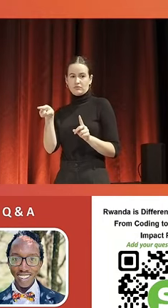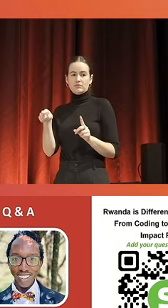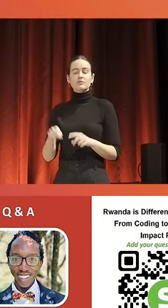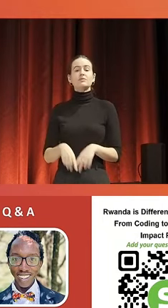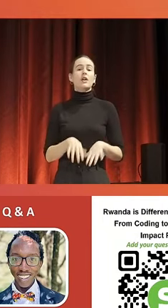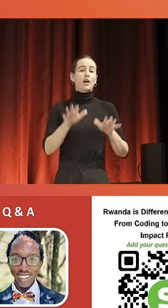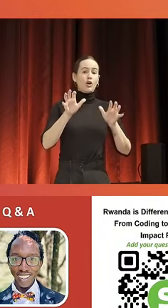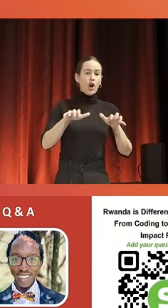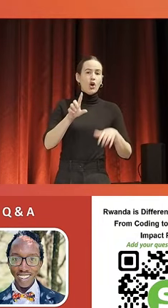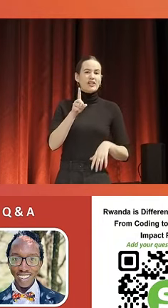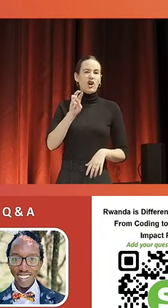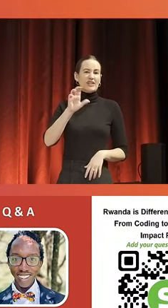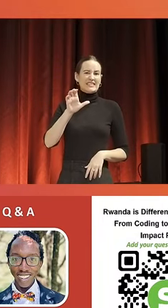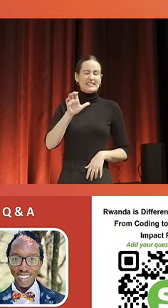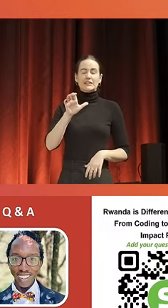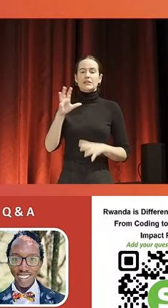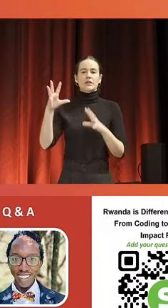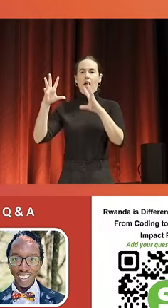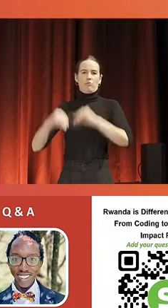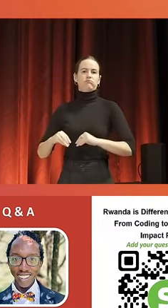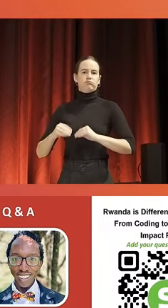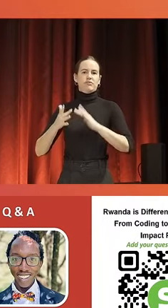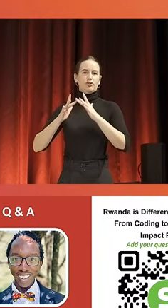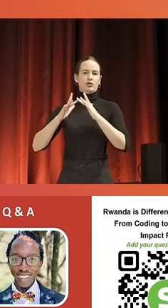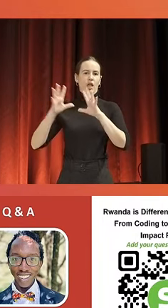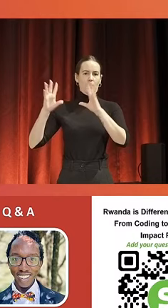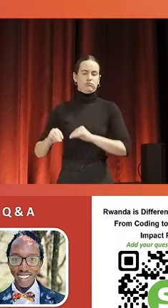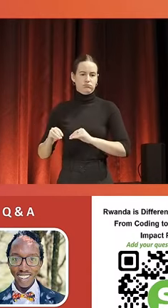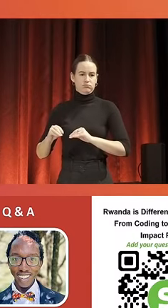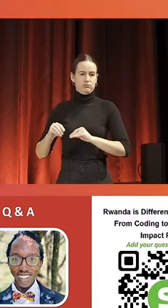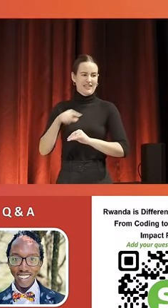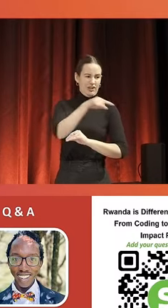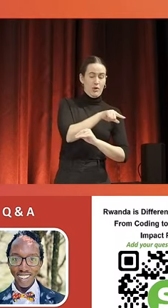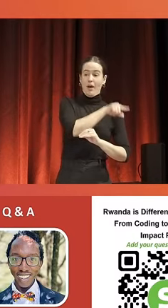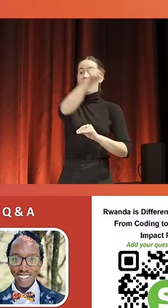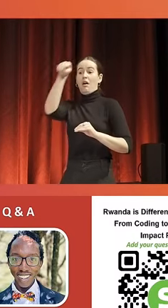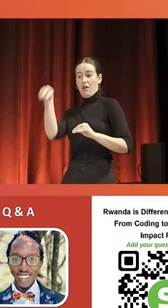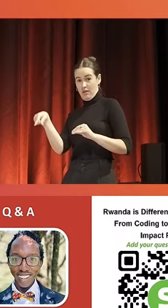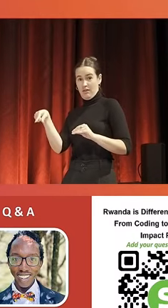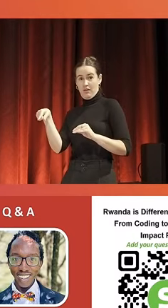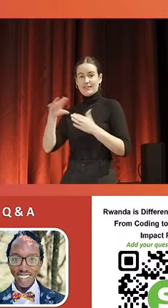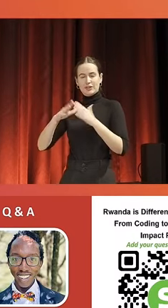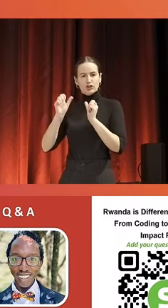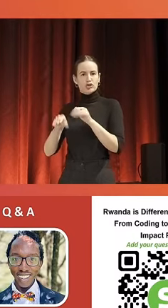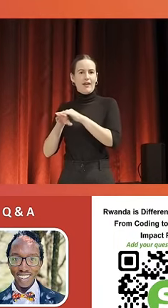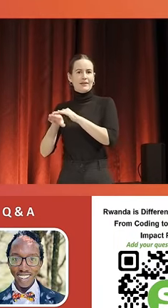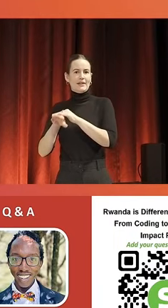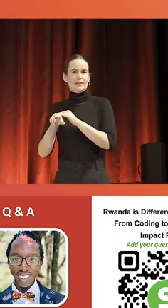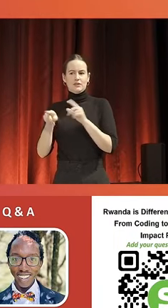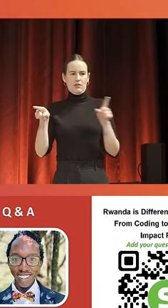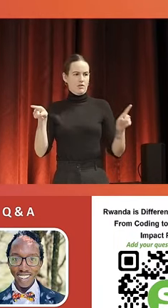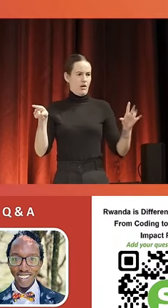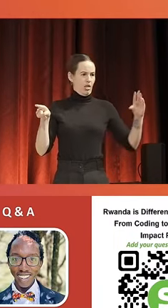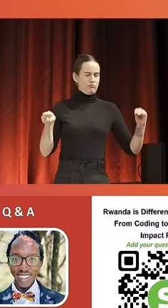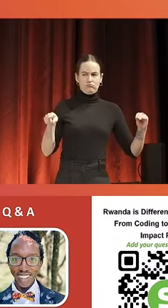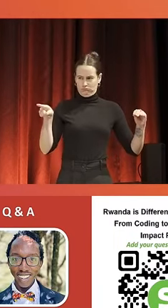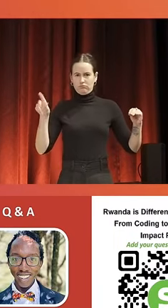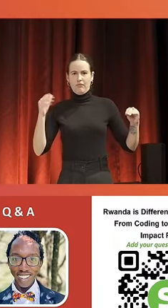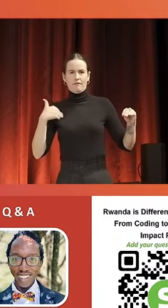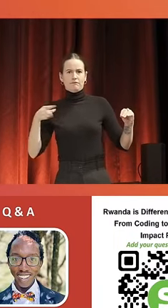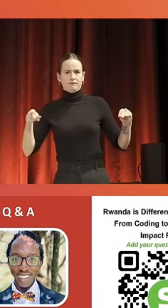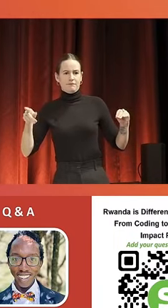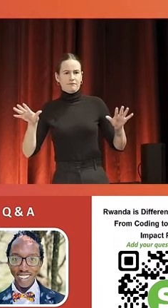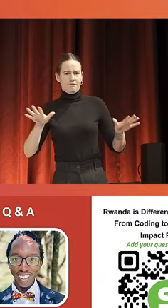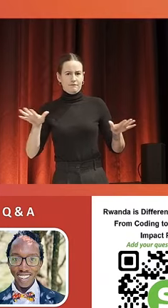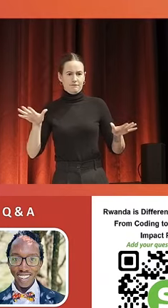the internet there, but over in Brazzaville, you could still access the internet. As the